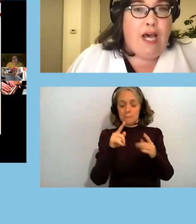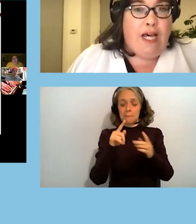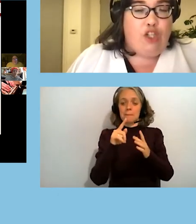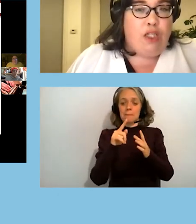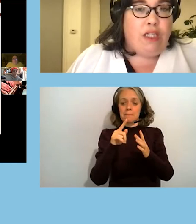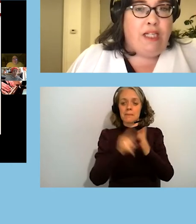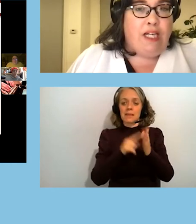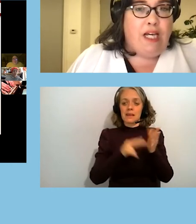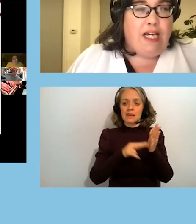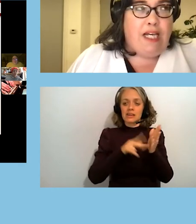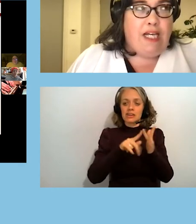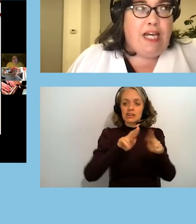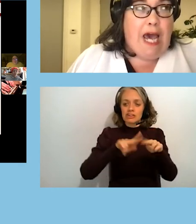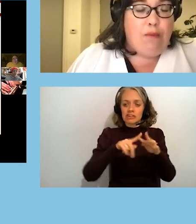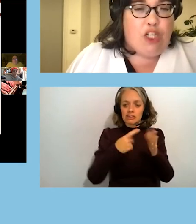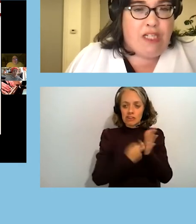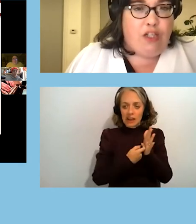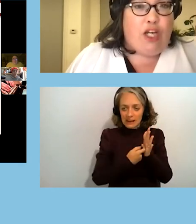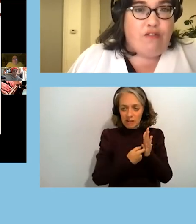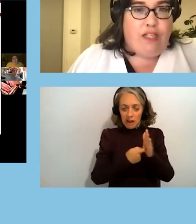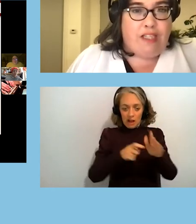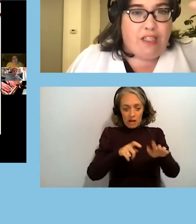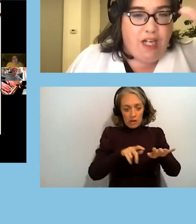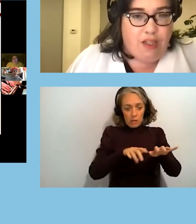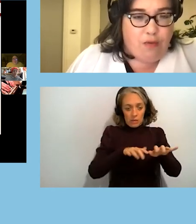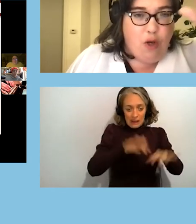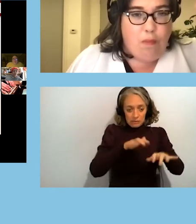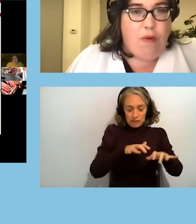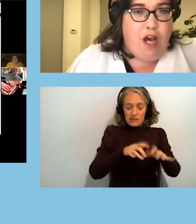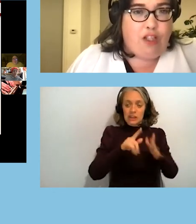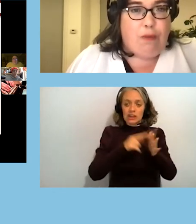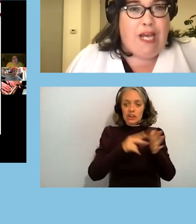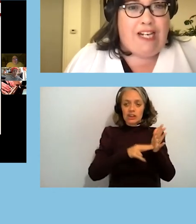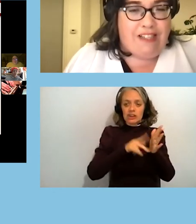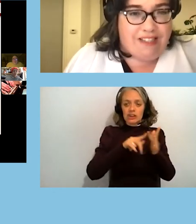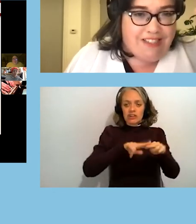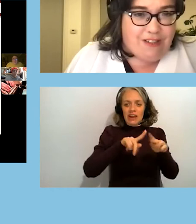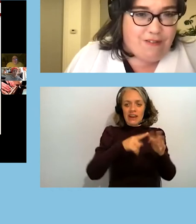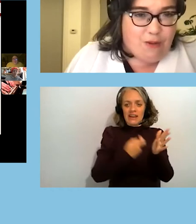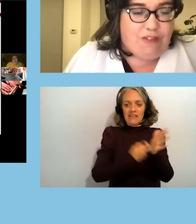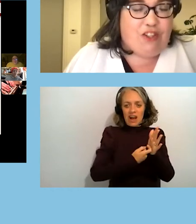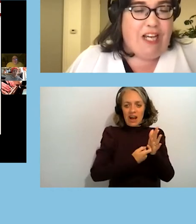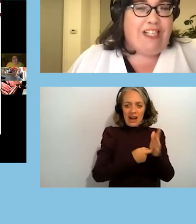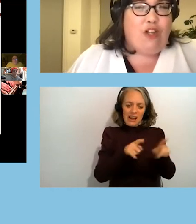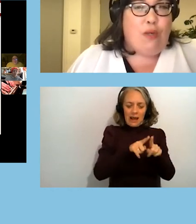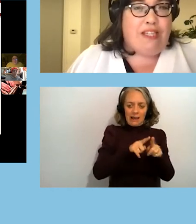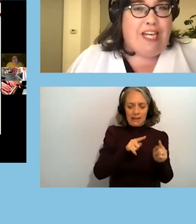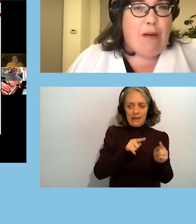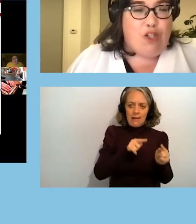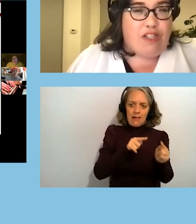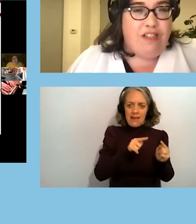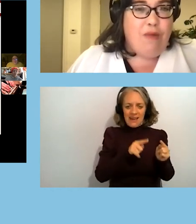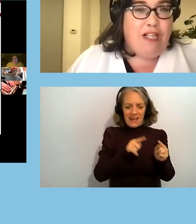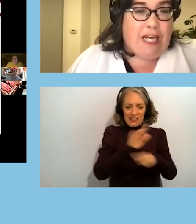was actually captioning. Jennifer is the kind of other protagonist in the film, if you like, who is